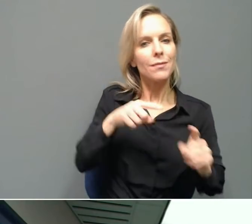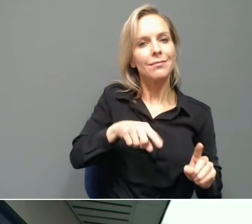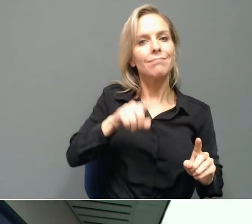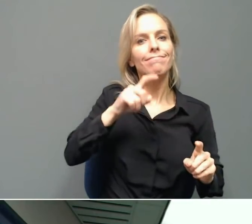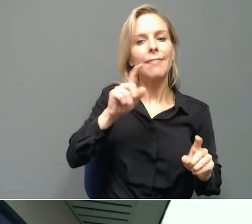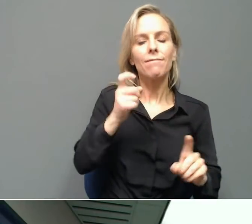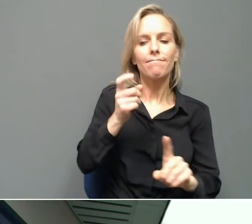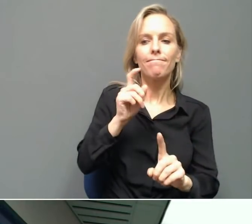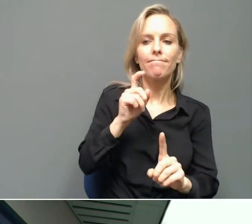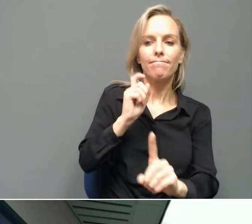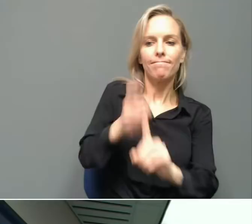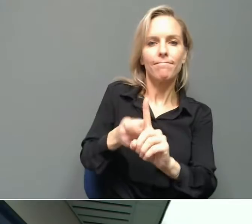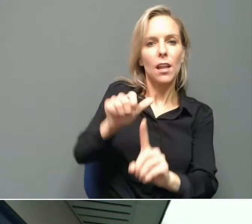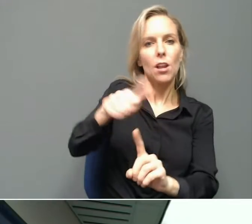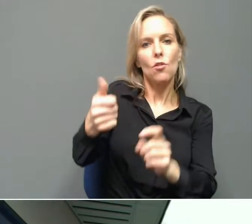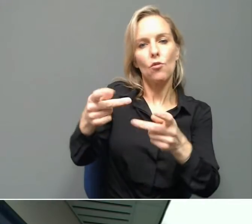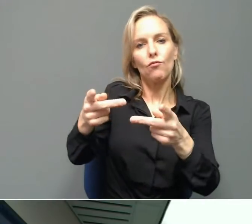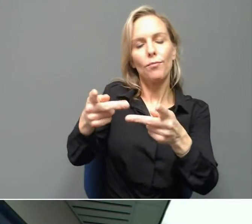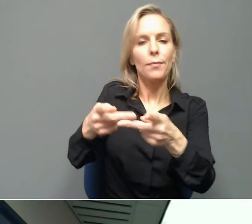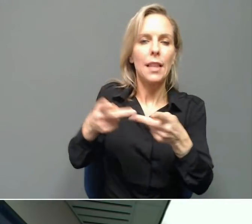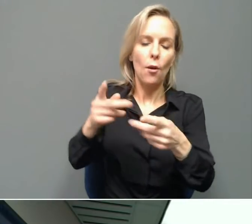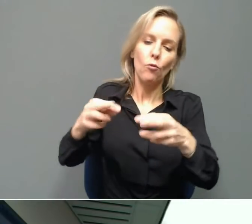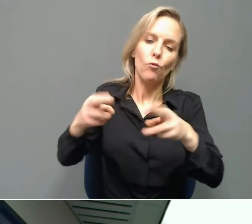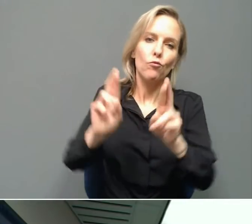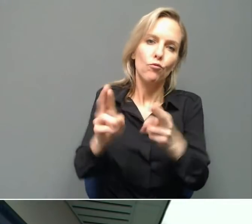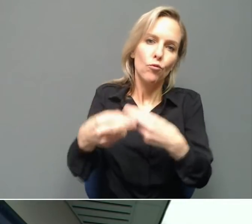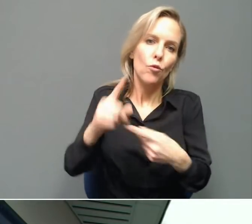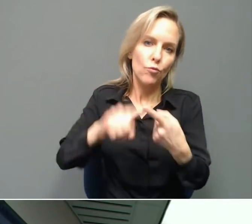large increase in visitation as some of these